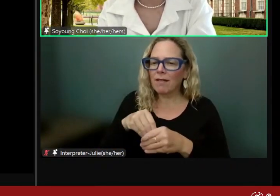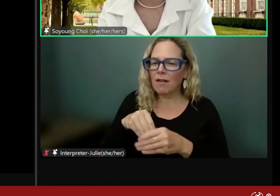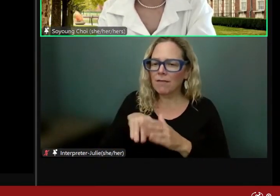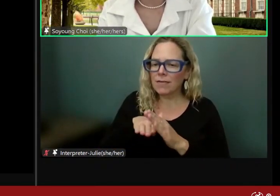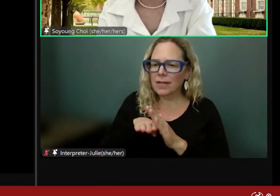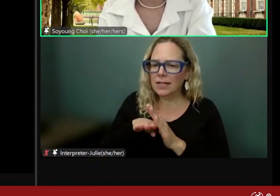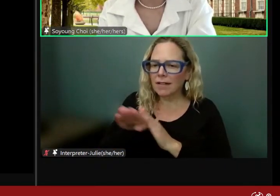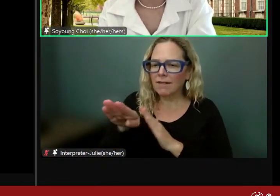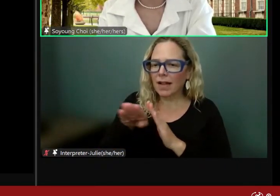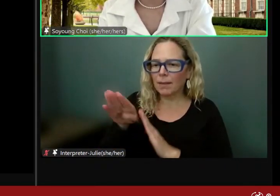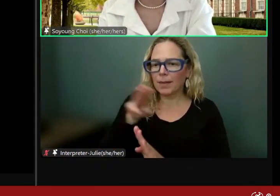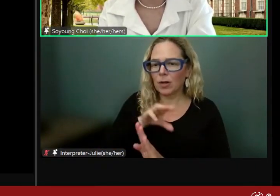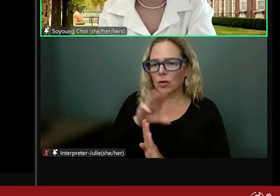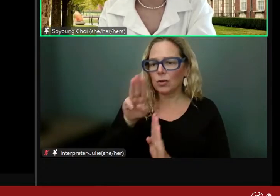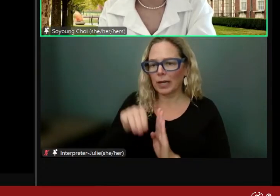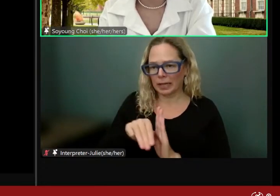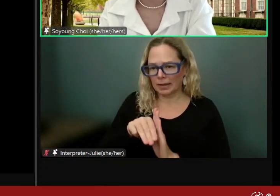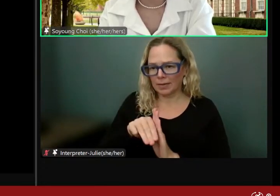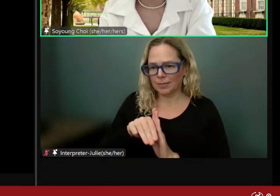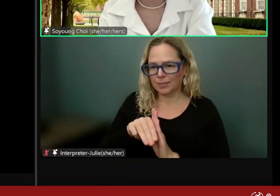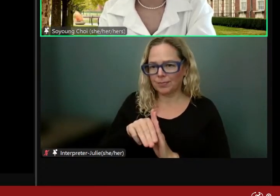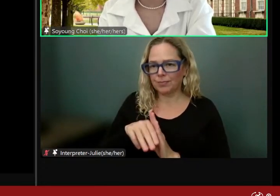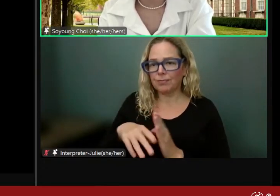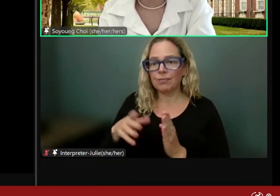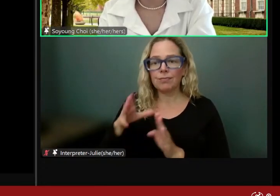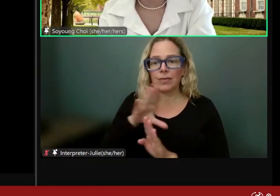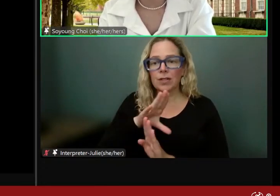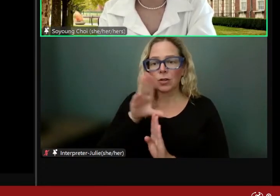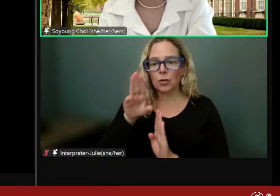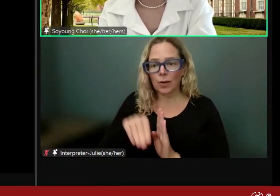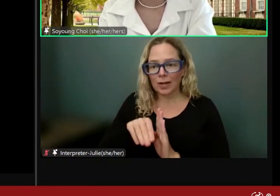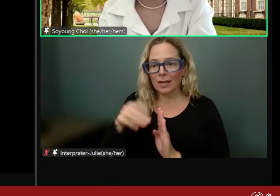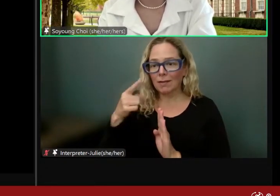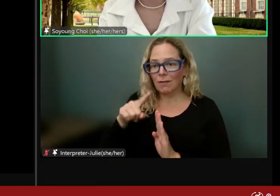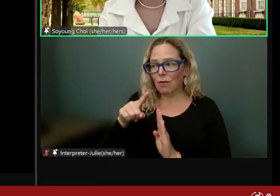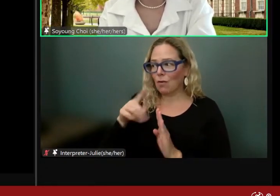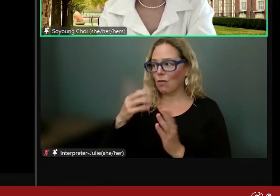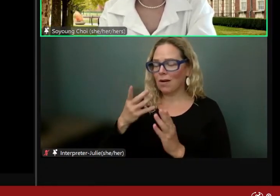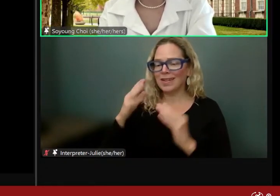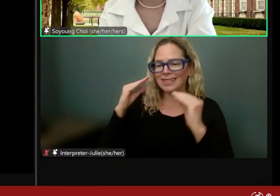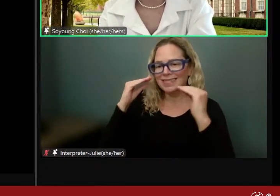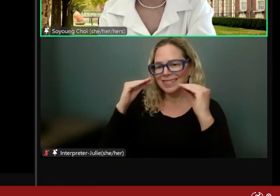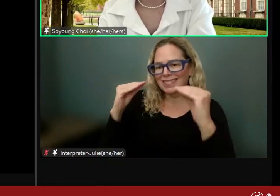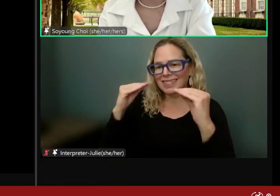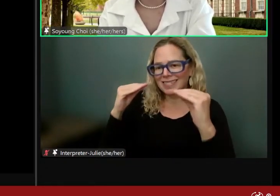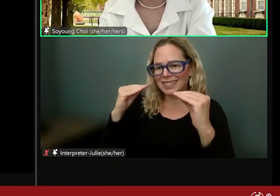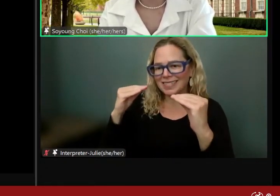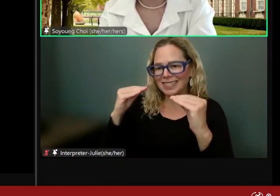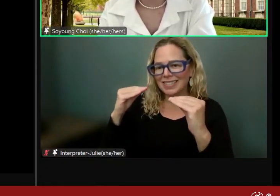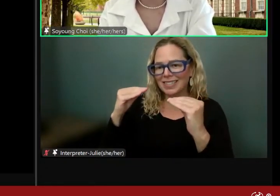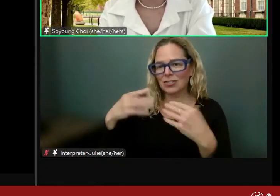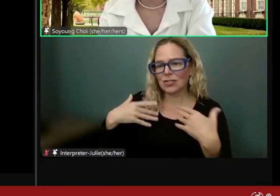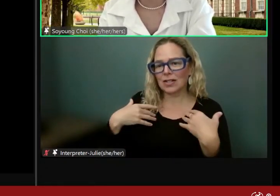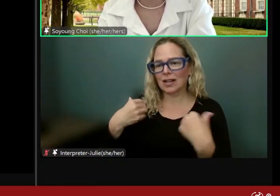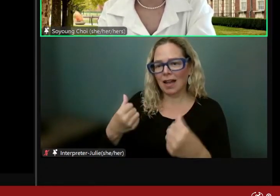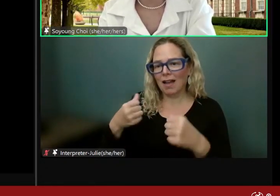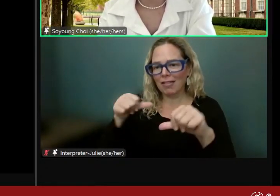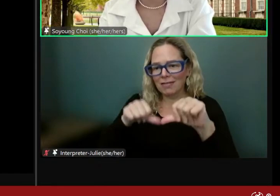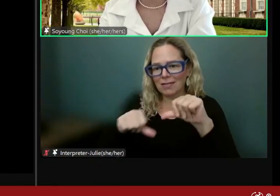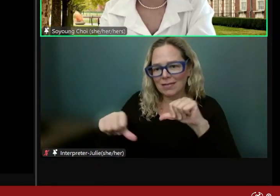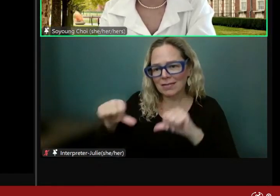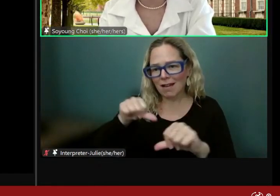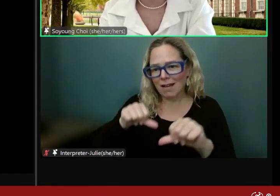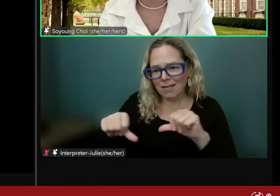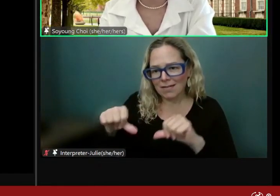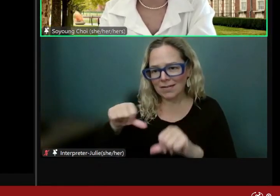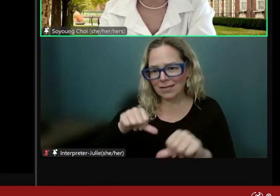curriculum designed to teach applied health sciences students why the concept of accessibility is essential